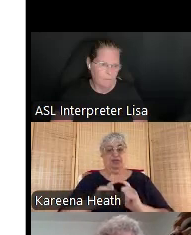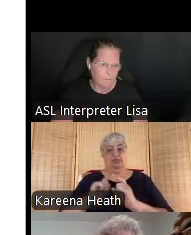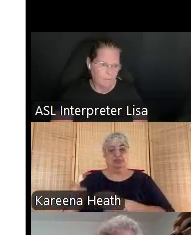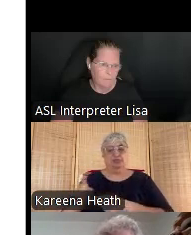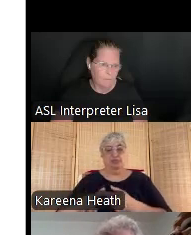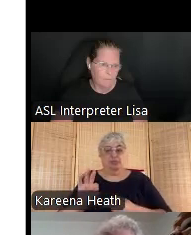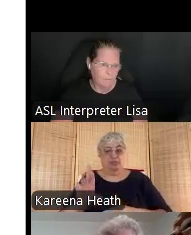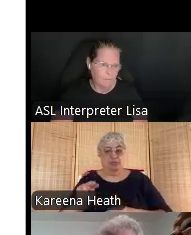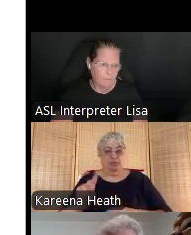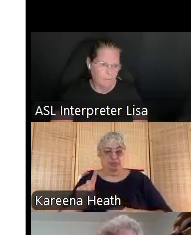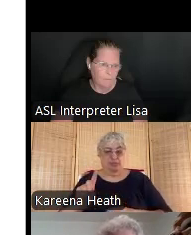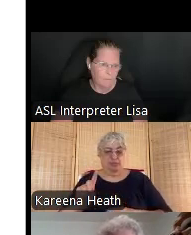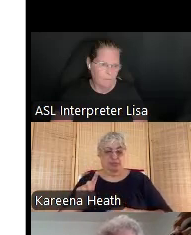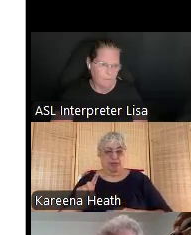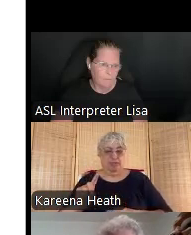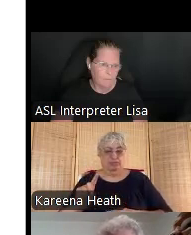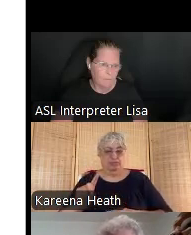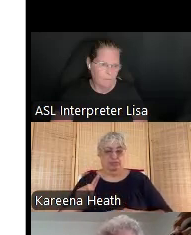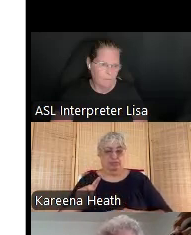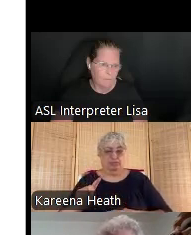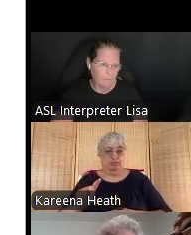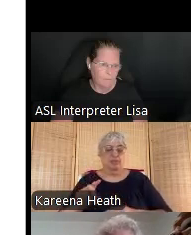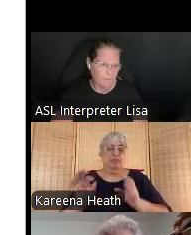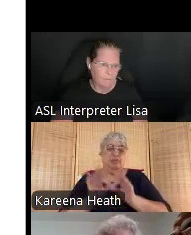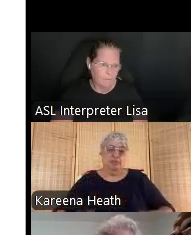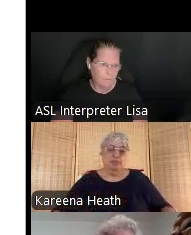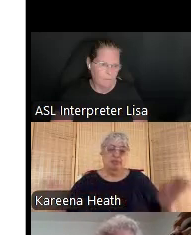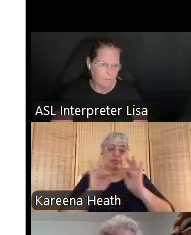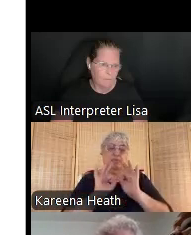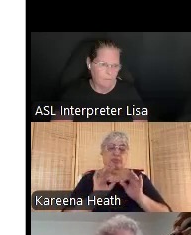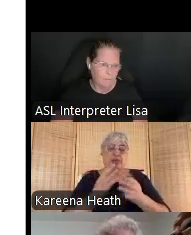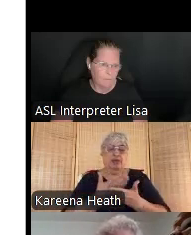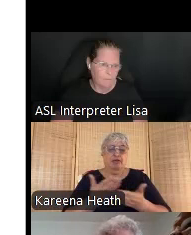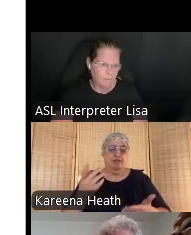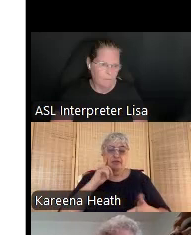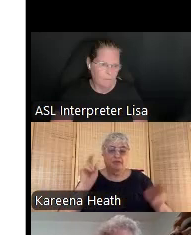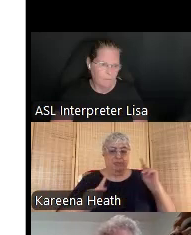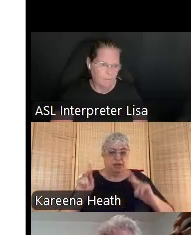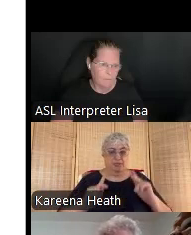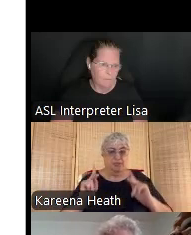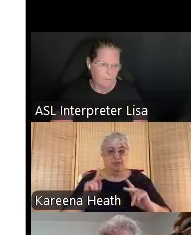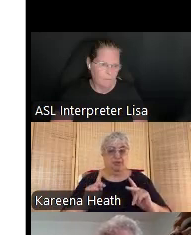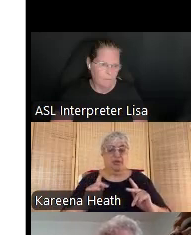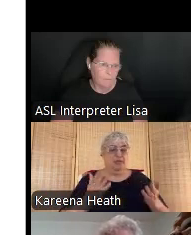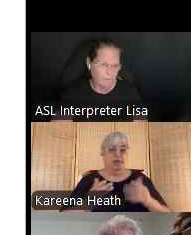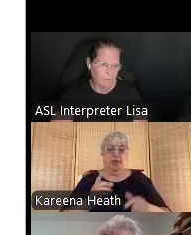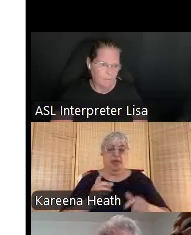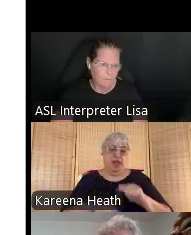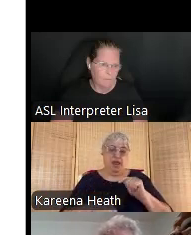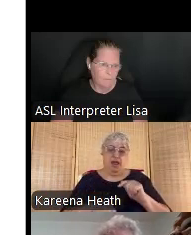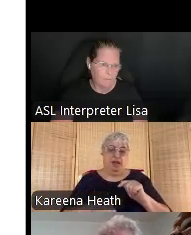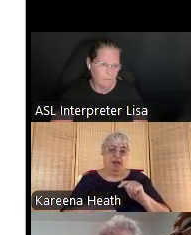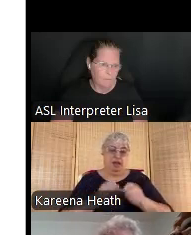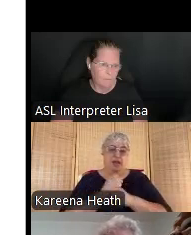to the fund. And it is a really important resource for people that may not be able to